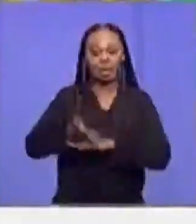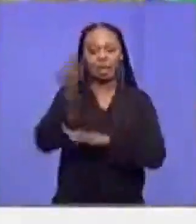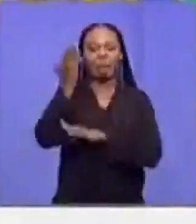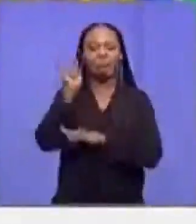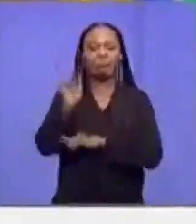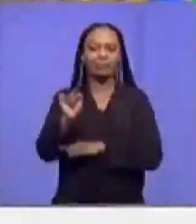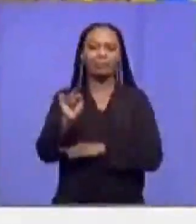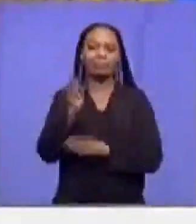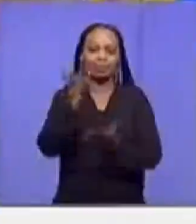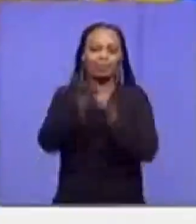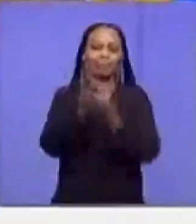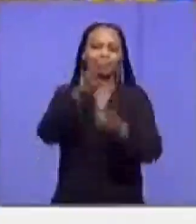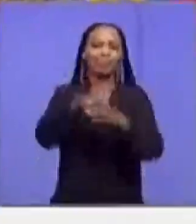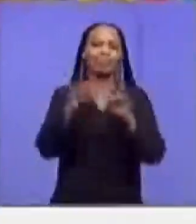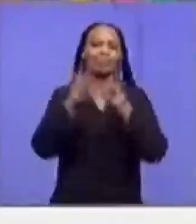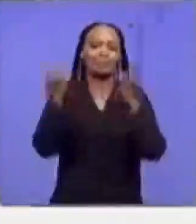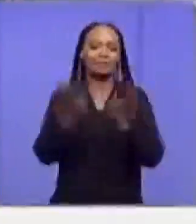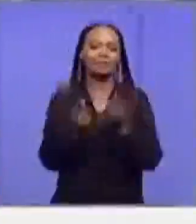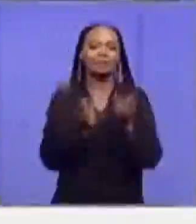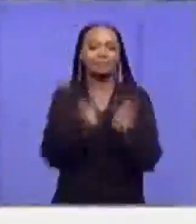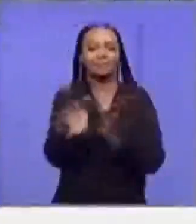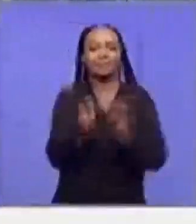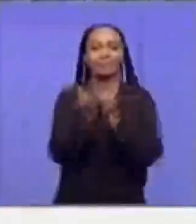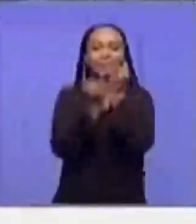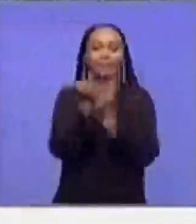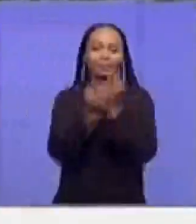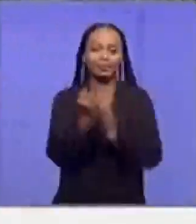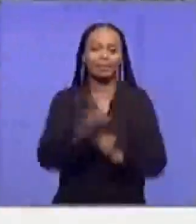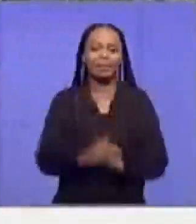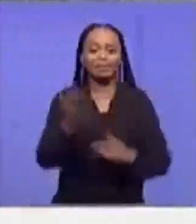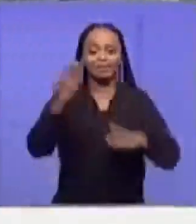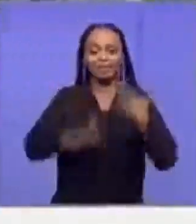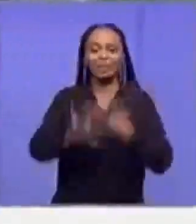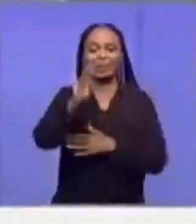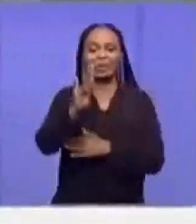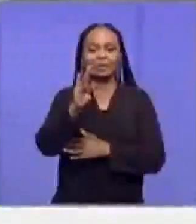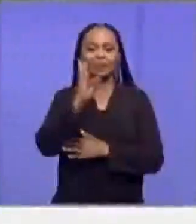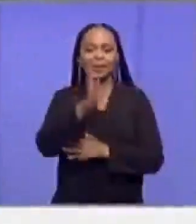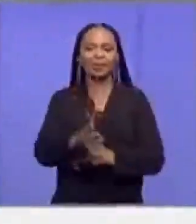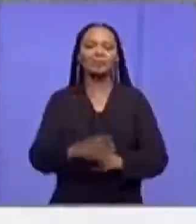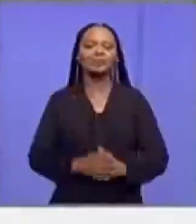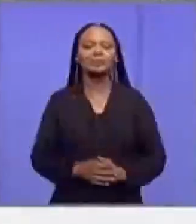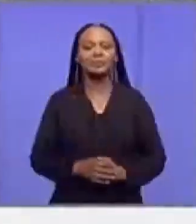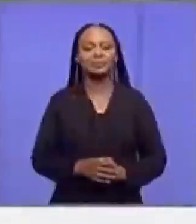le go feta go ba karolo ya ditlhopha go letetše gore phadišano ye e fele ka la boraro.